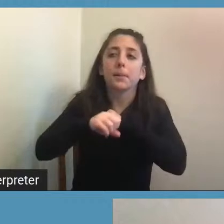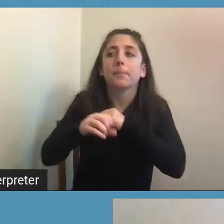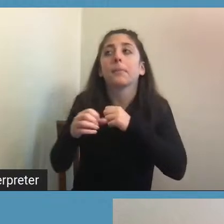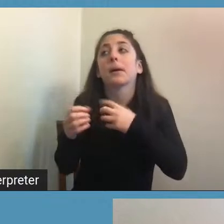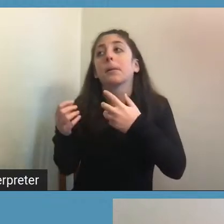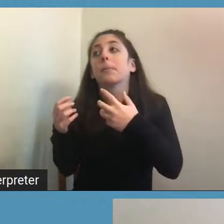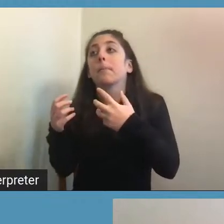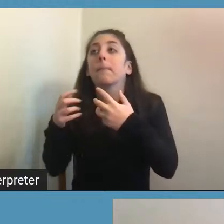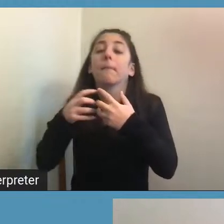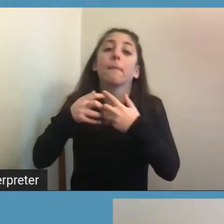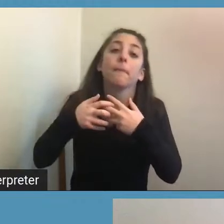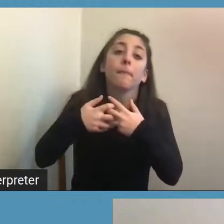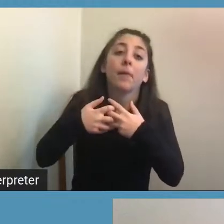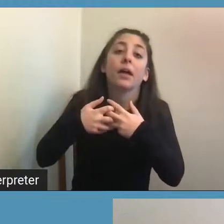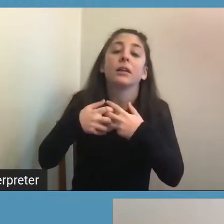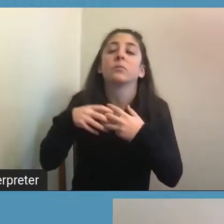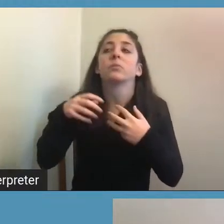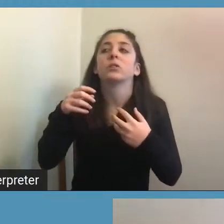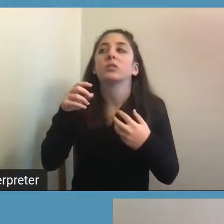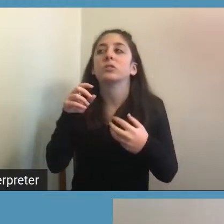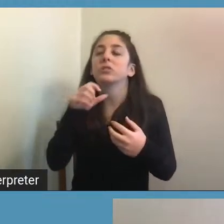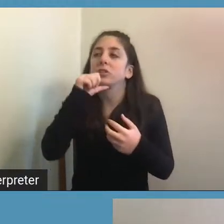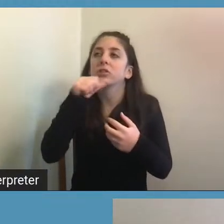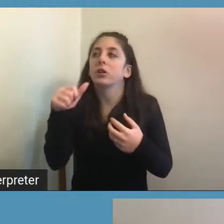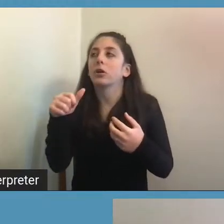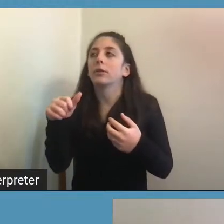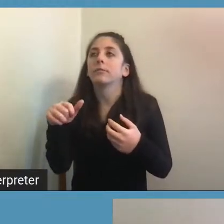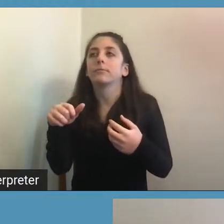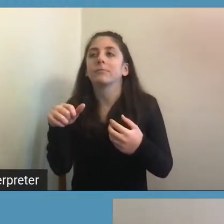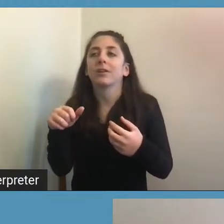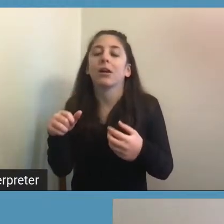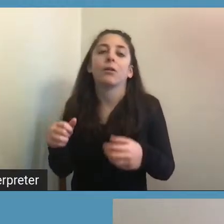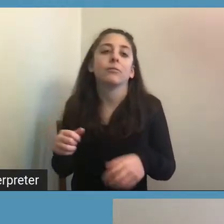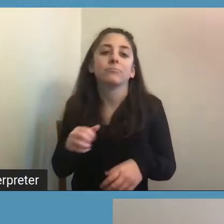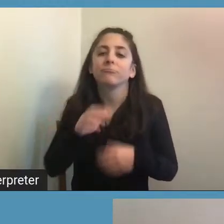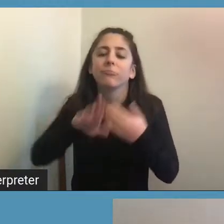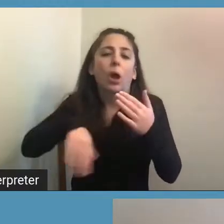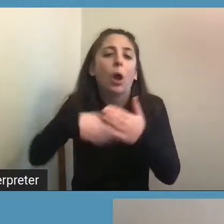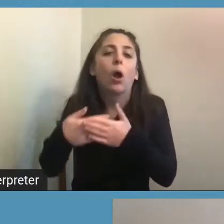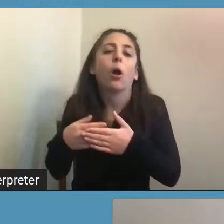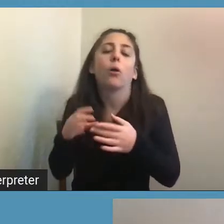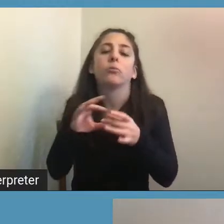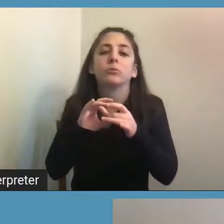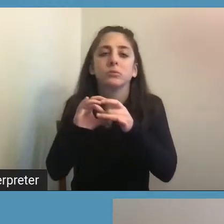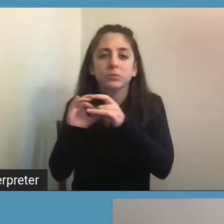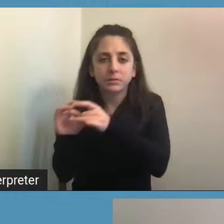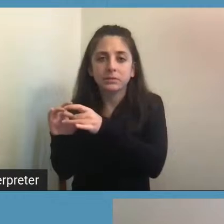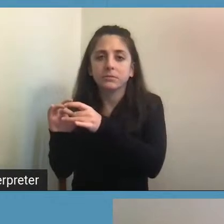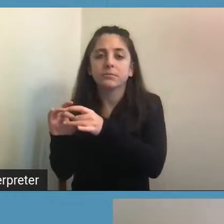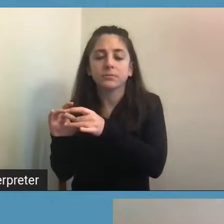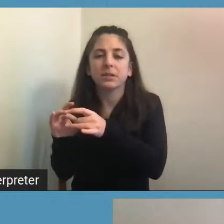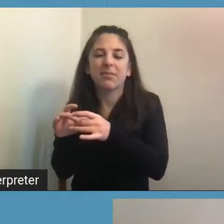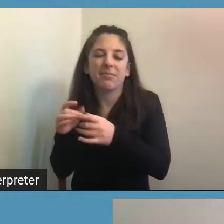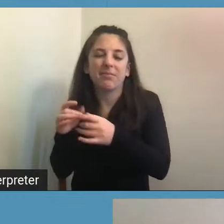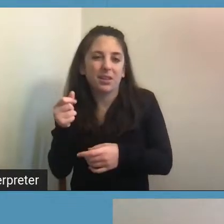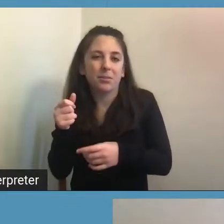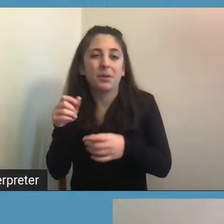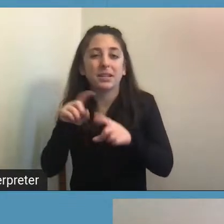necessarily completely related or tied to it, you can still throw that hashtag on there and be carrying out the campaign